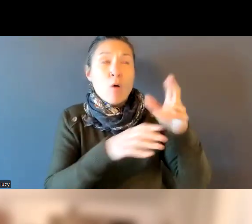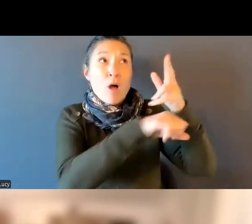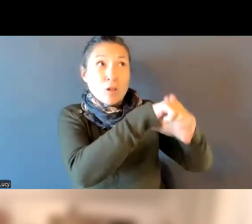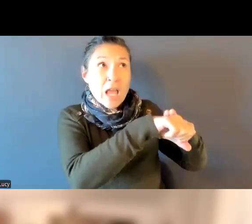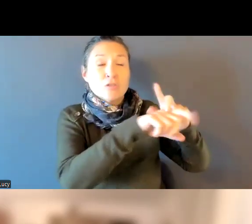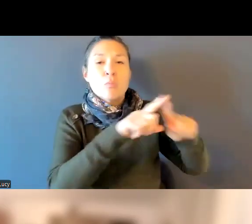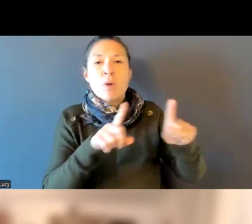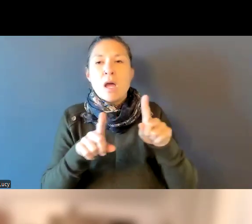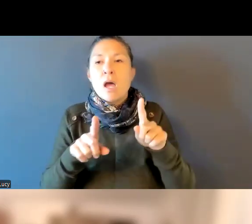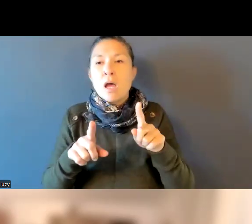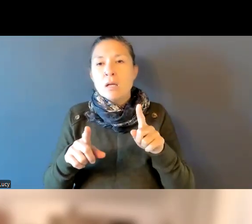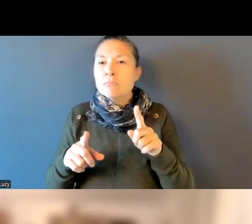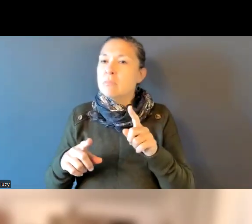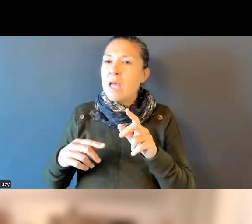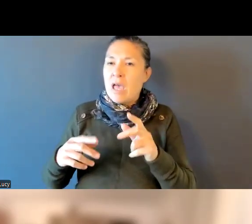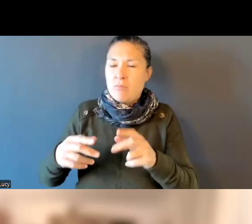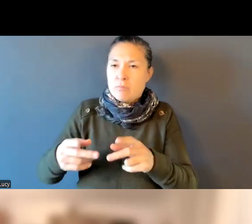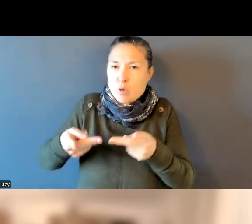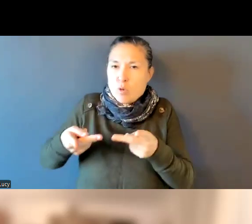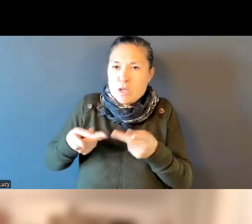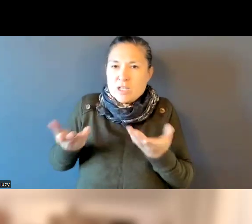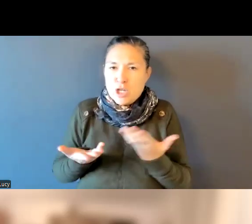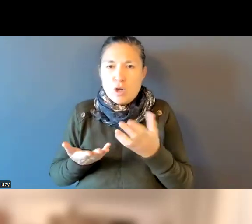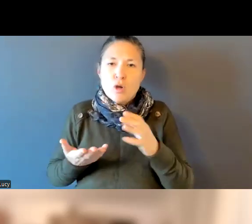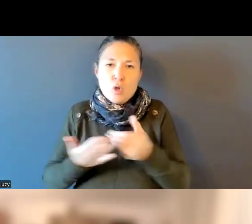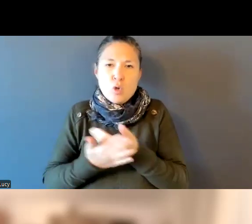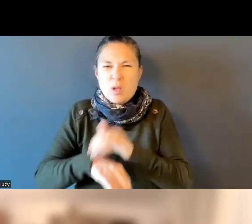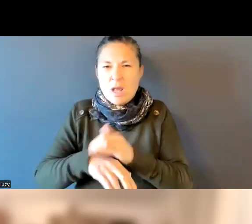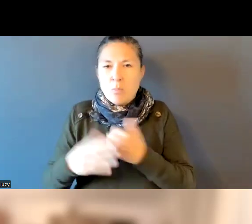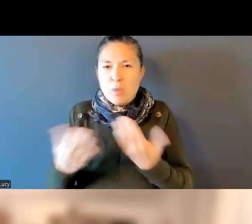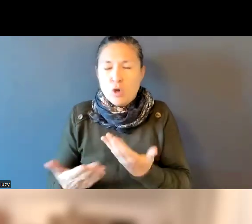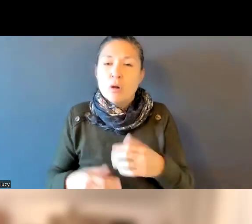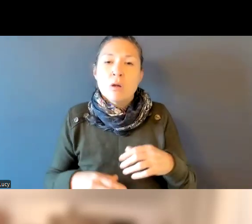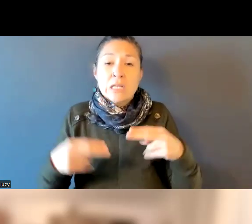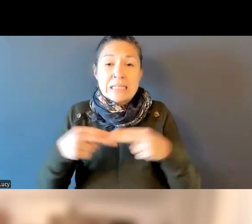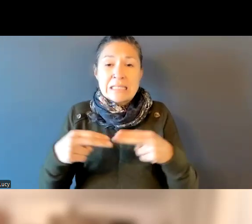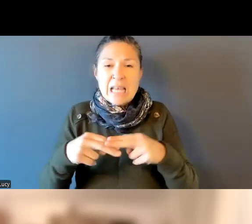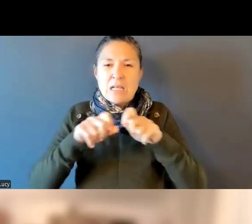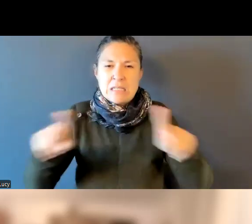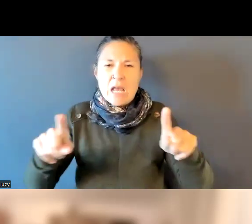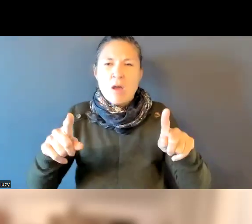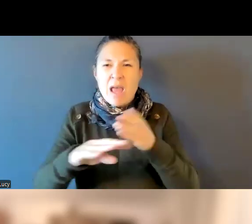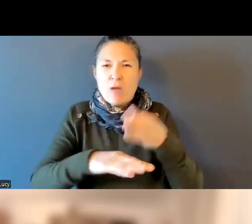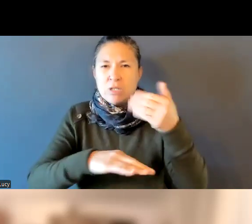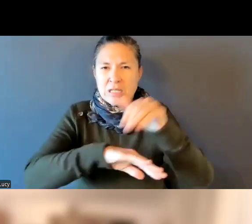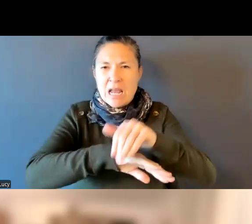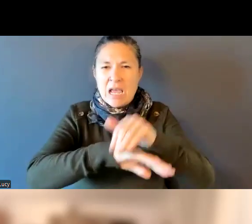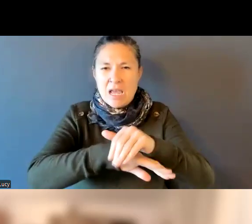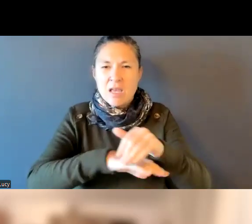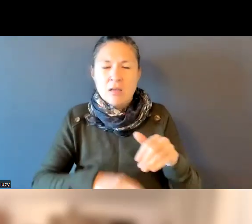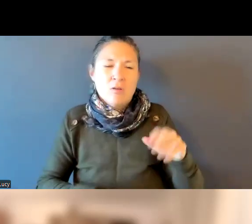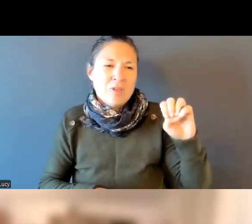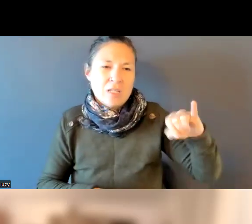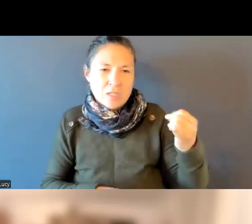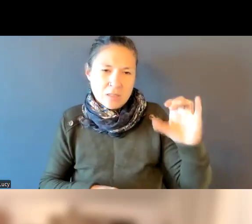located. You'll all have access to the slides tonight from the EJ Council website.